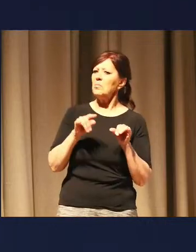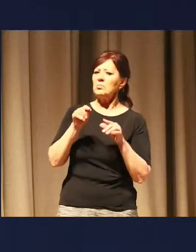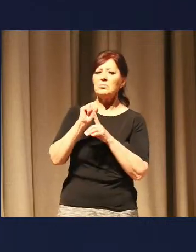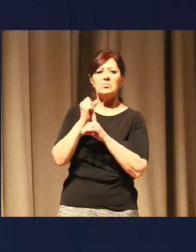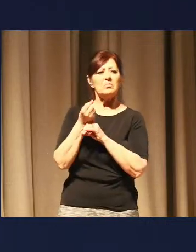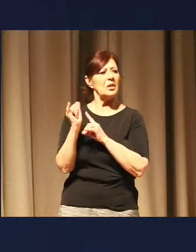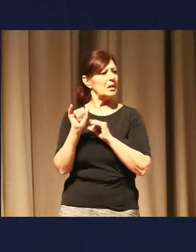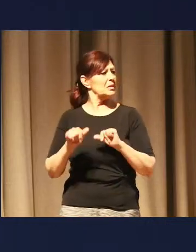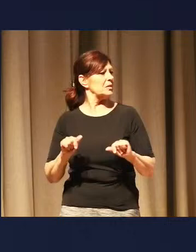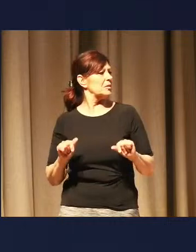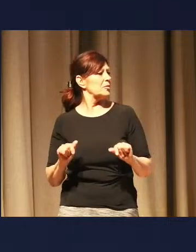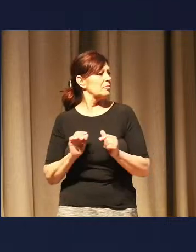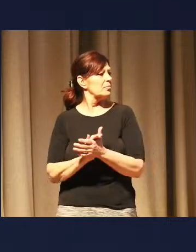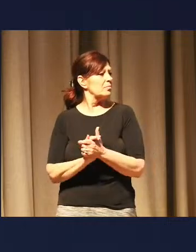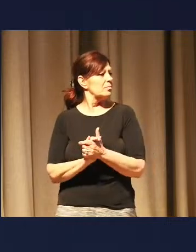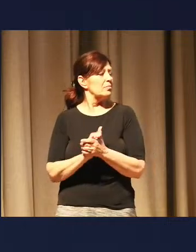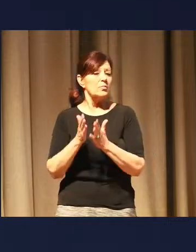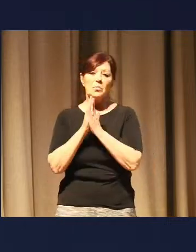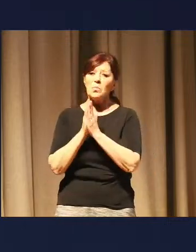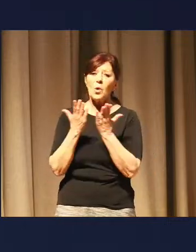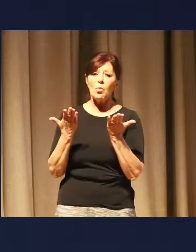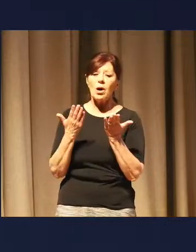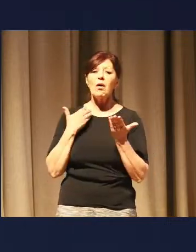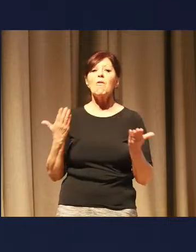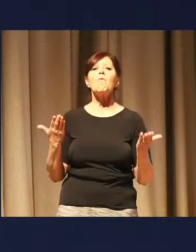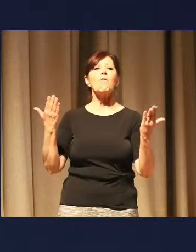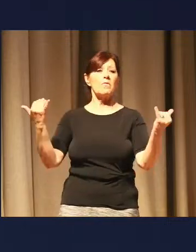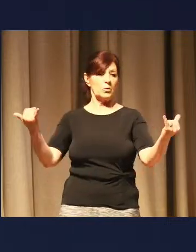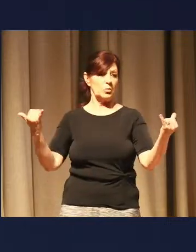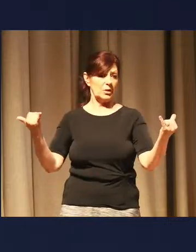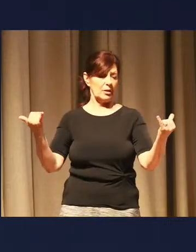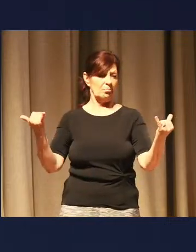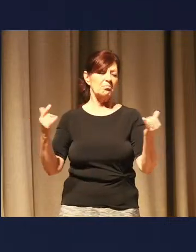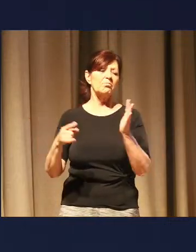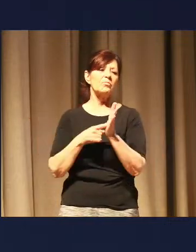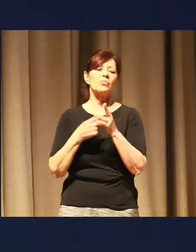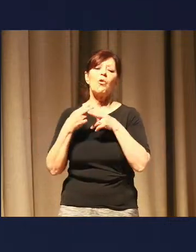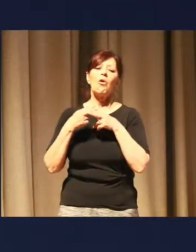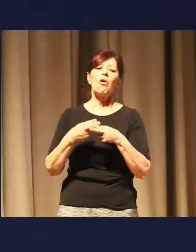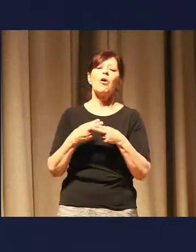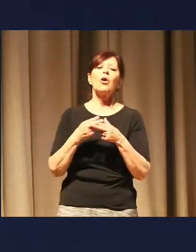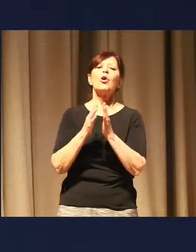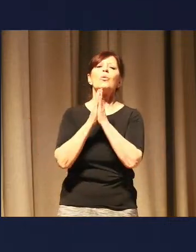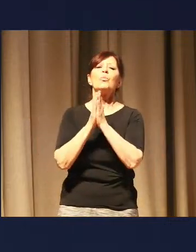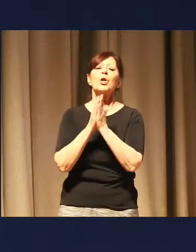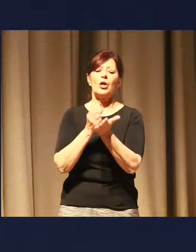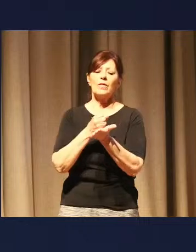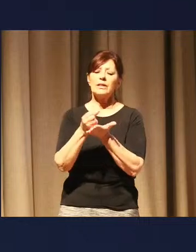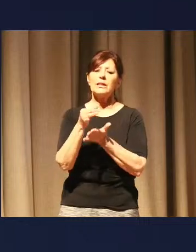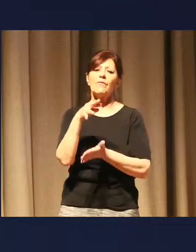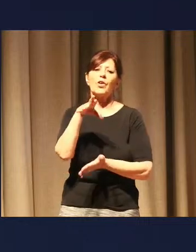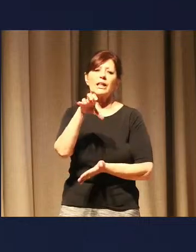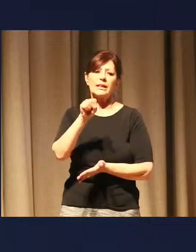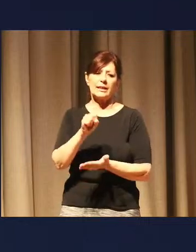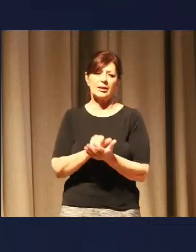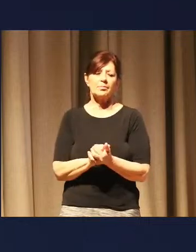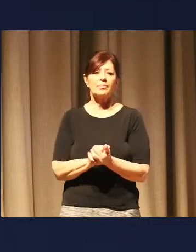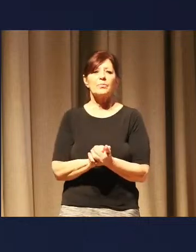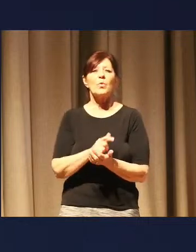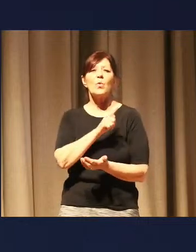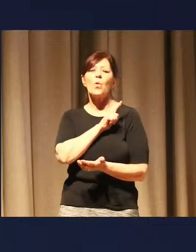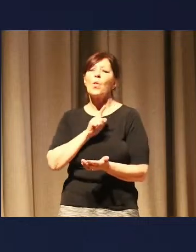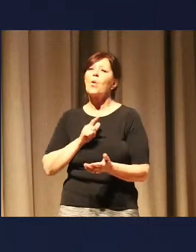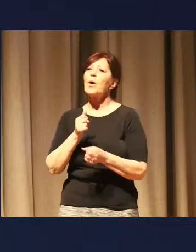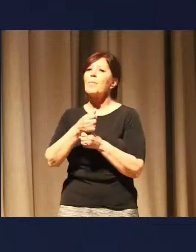situation such as this is a prayer that I offer today, sometimes referred to as the prayer of St. Francis. Lord, make